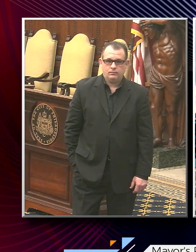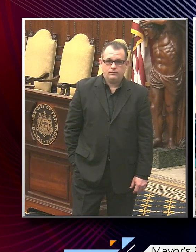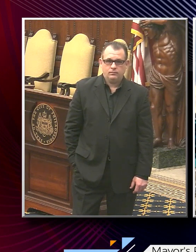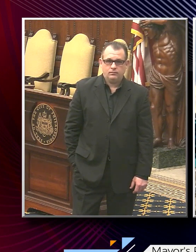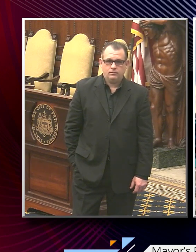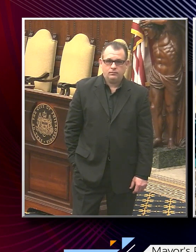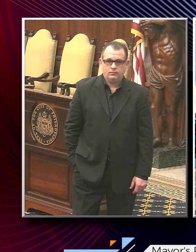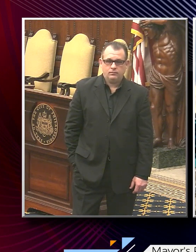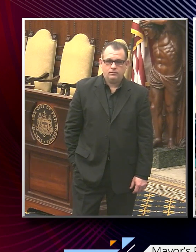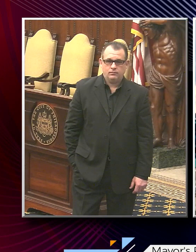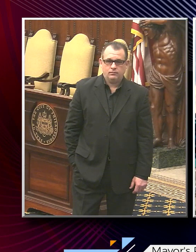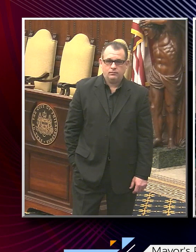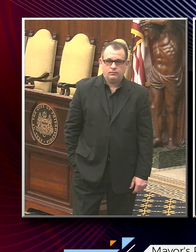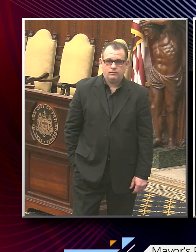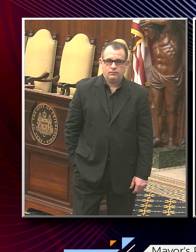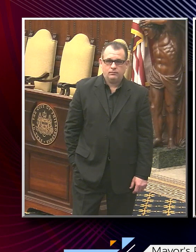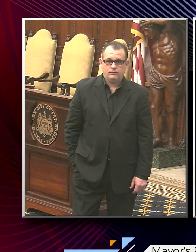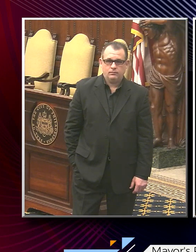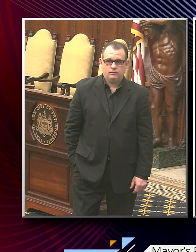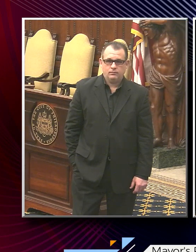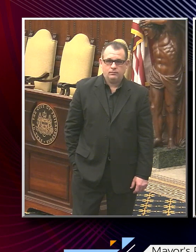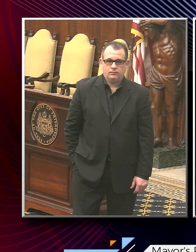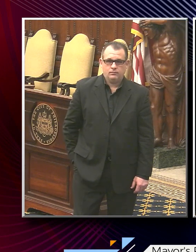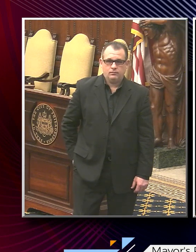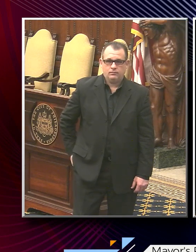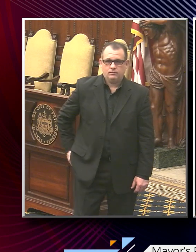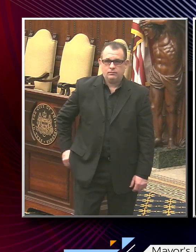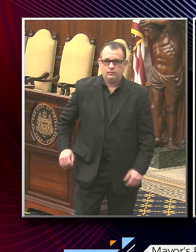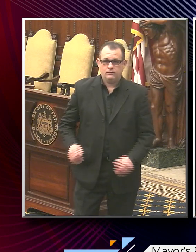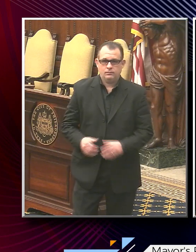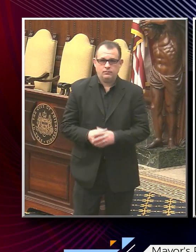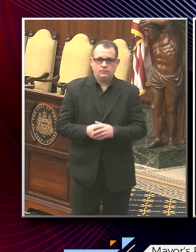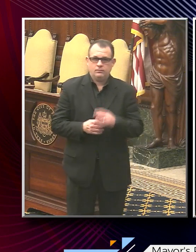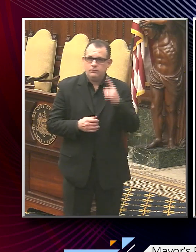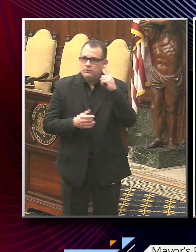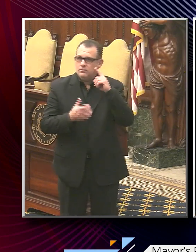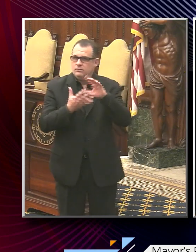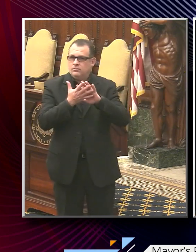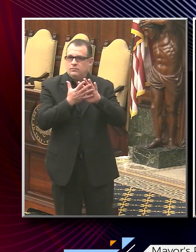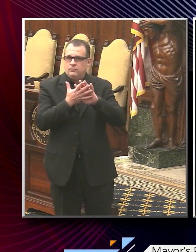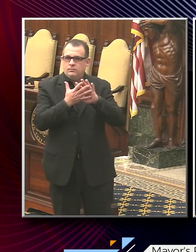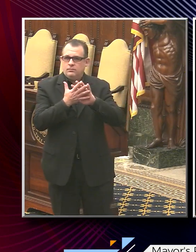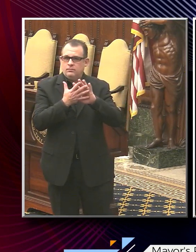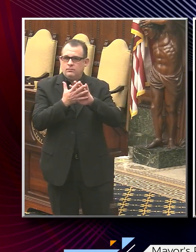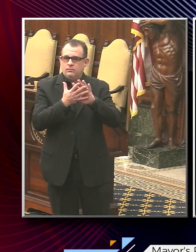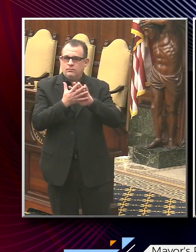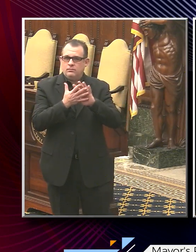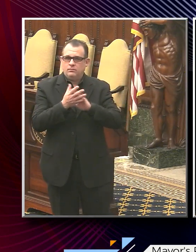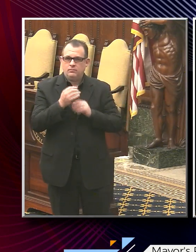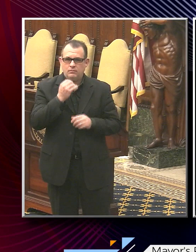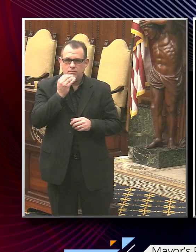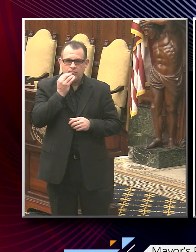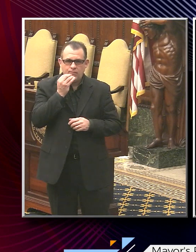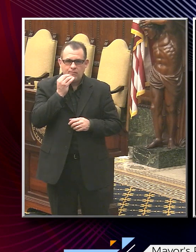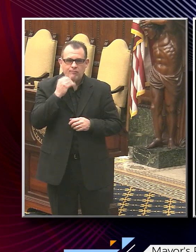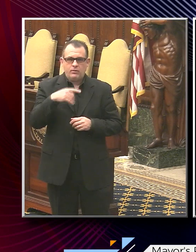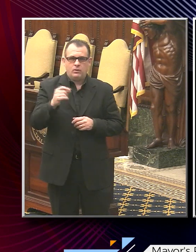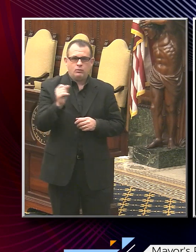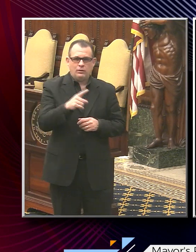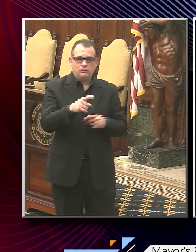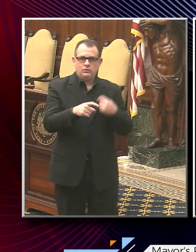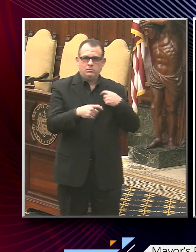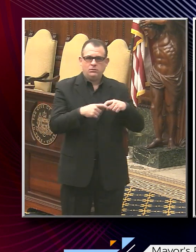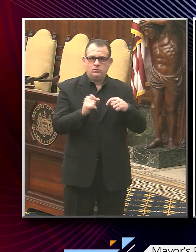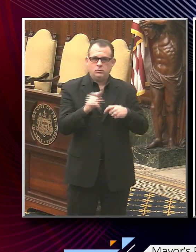en toda población. Estoy hablando sobre todo de los trabajadores sanitarios que están